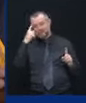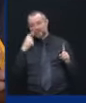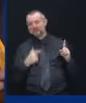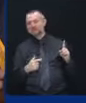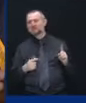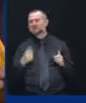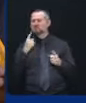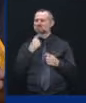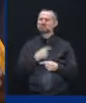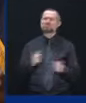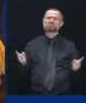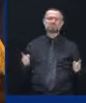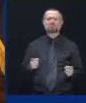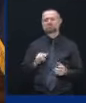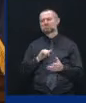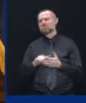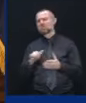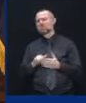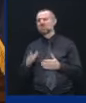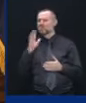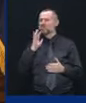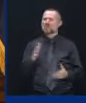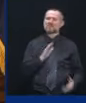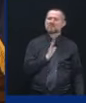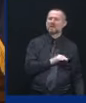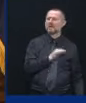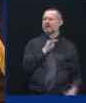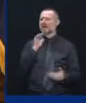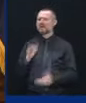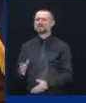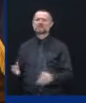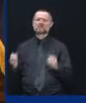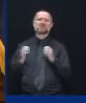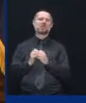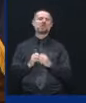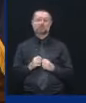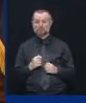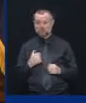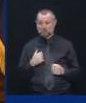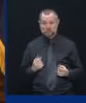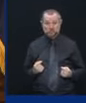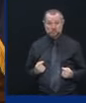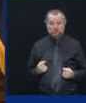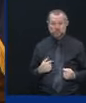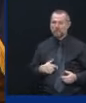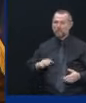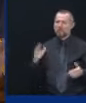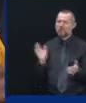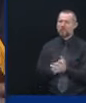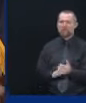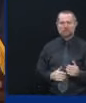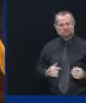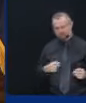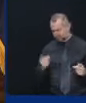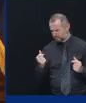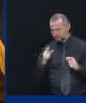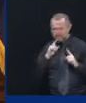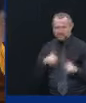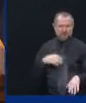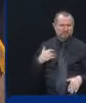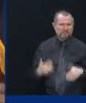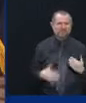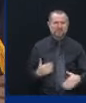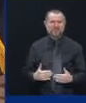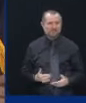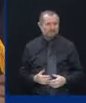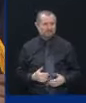announces we're going to get more dosages, you know what we're going to do? We'll adjust to that new fact and